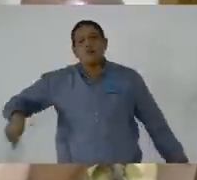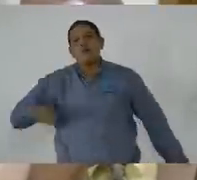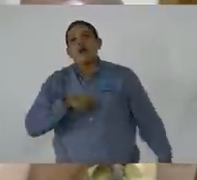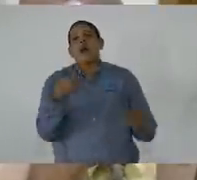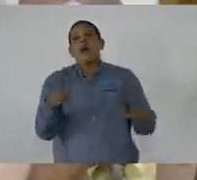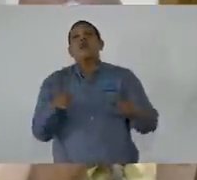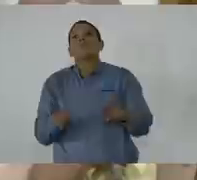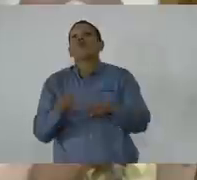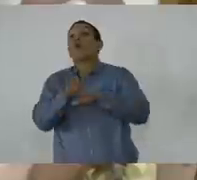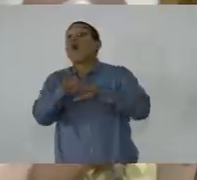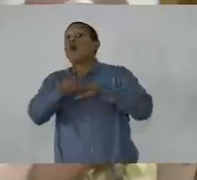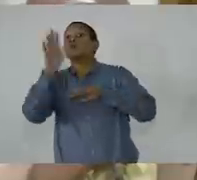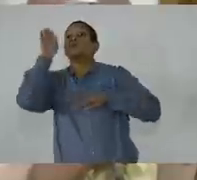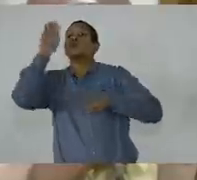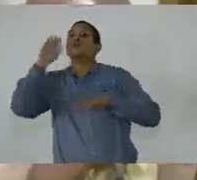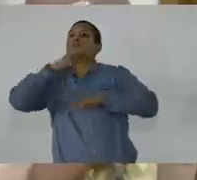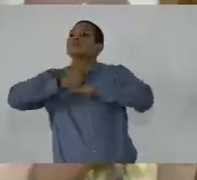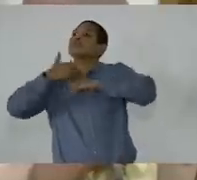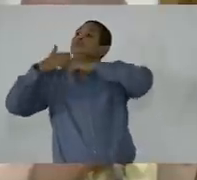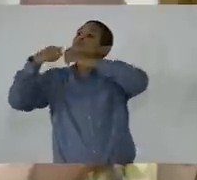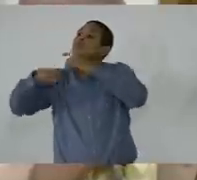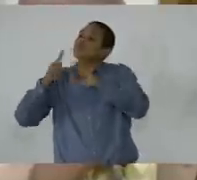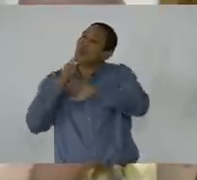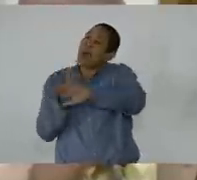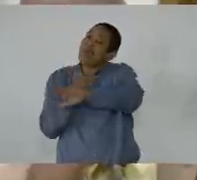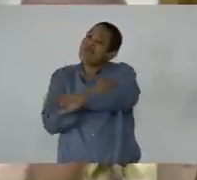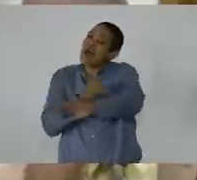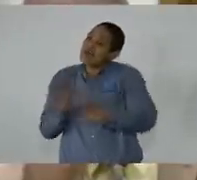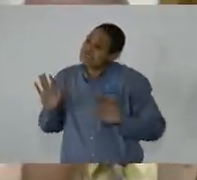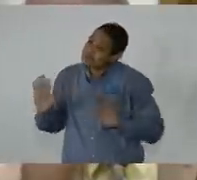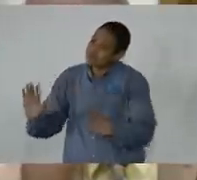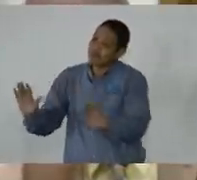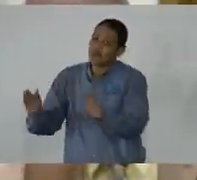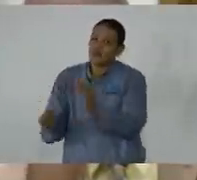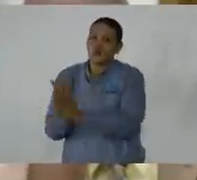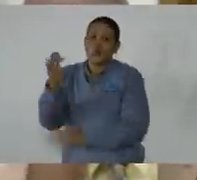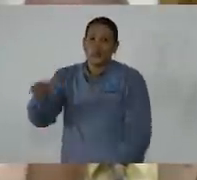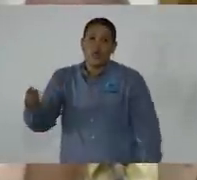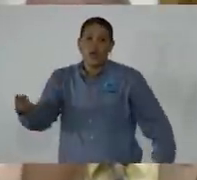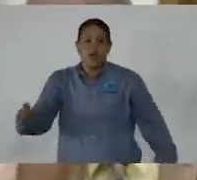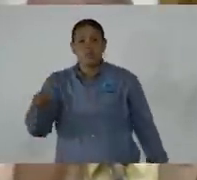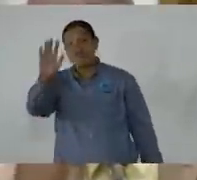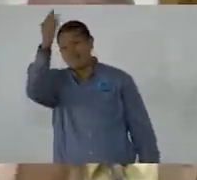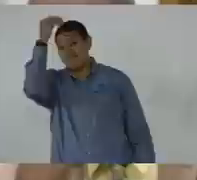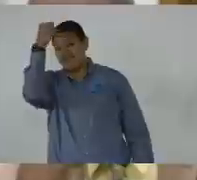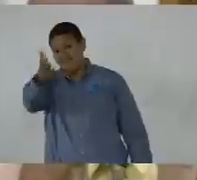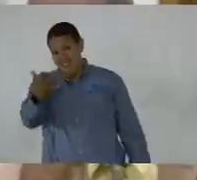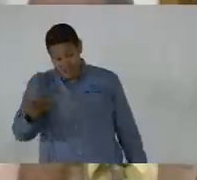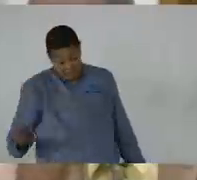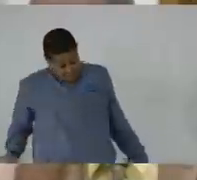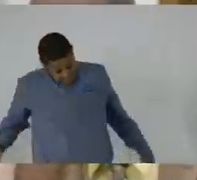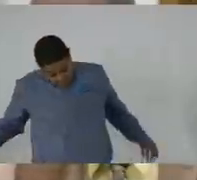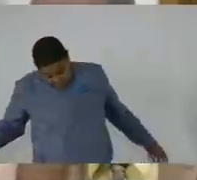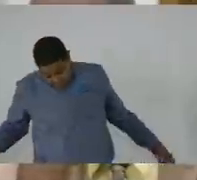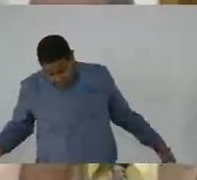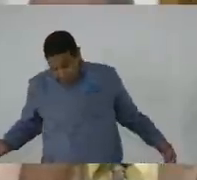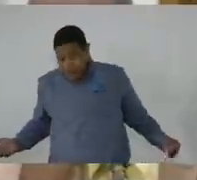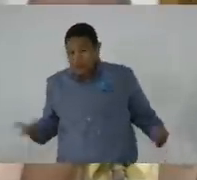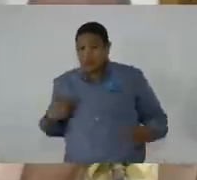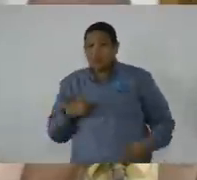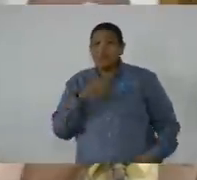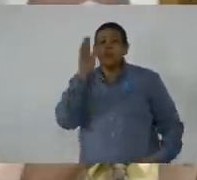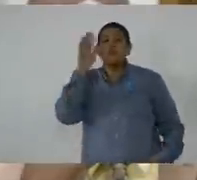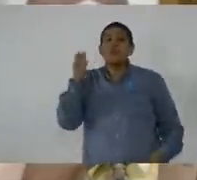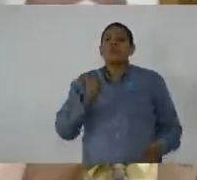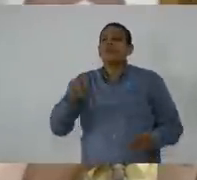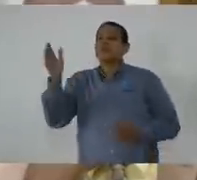this council was formulated to advance that. Let me reiterate, Madam Speaker, that we will be